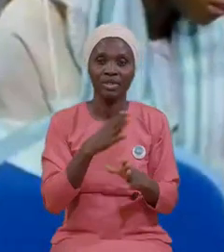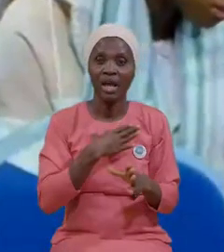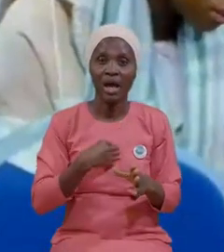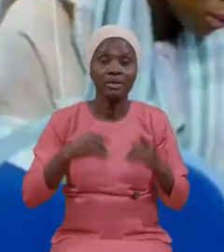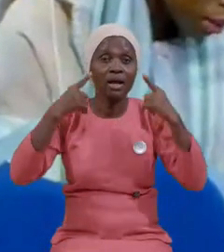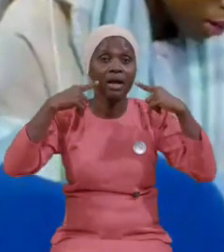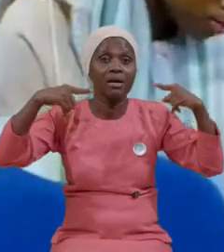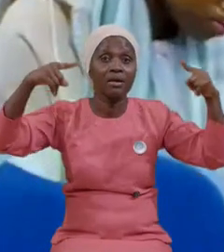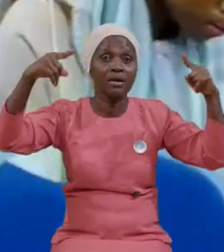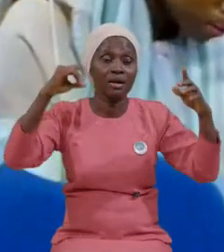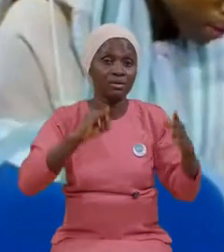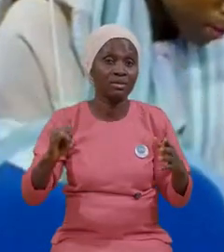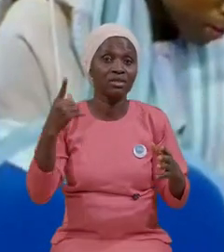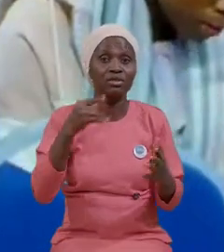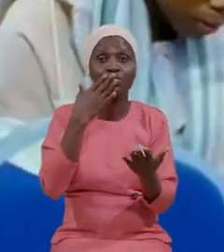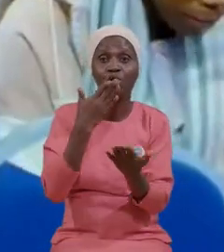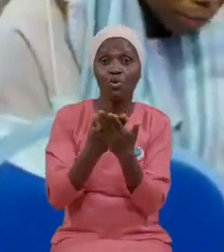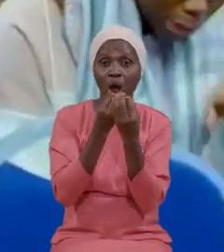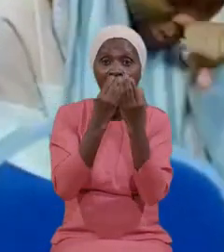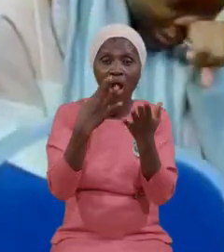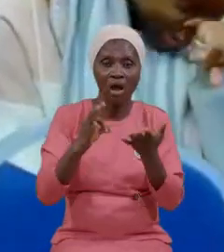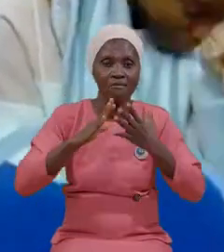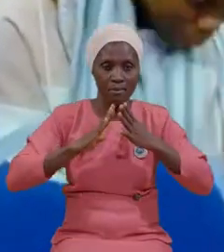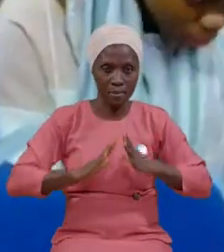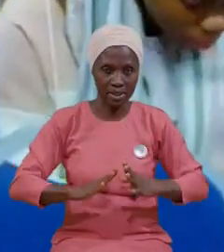announcing the good news of peace.